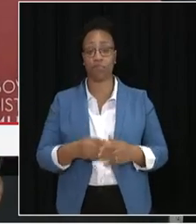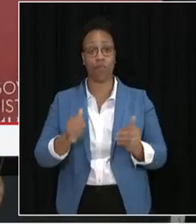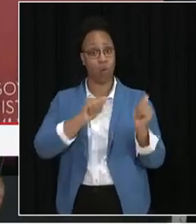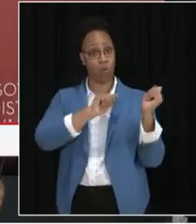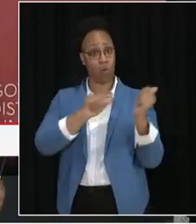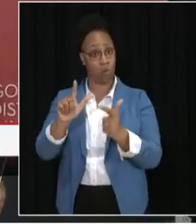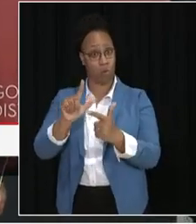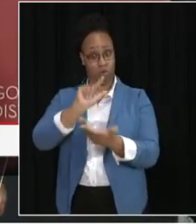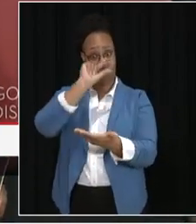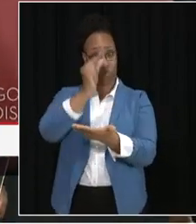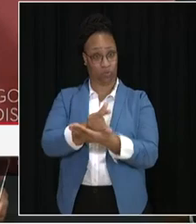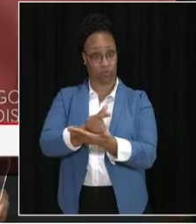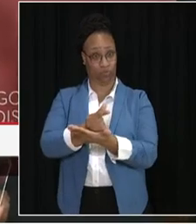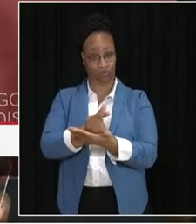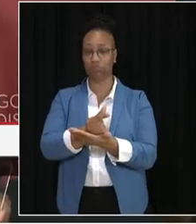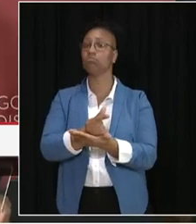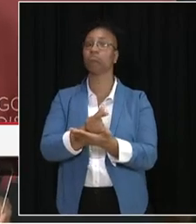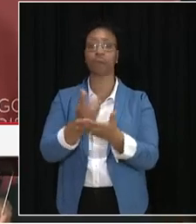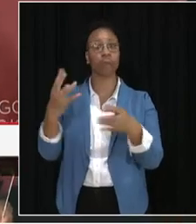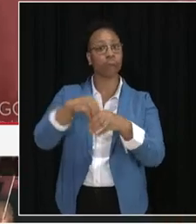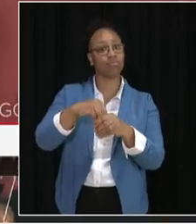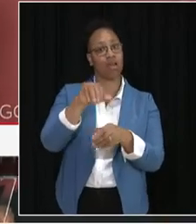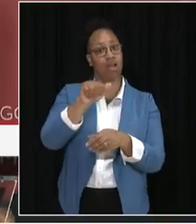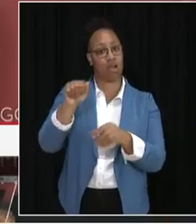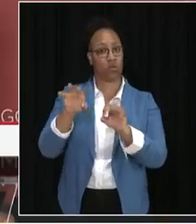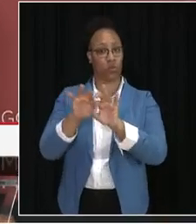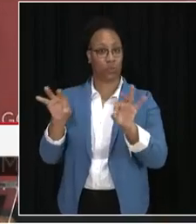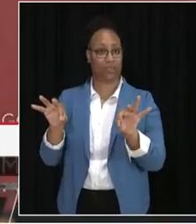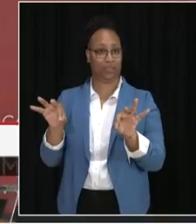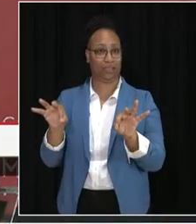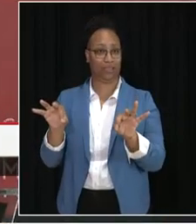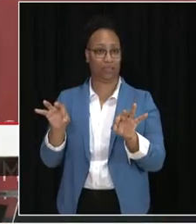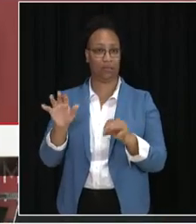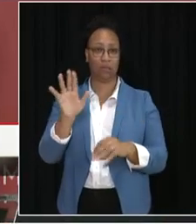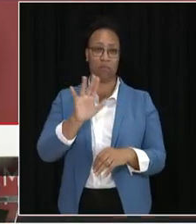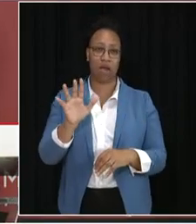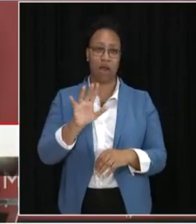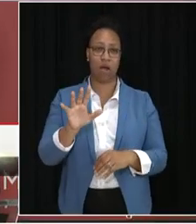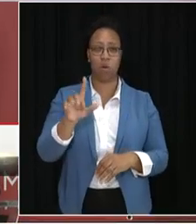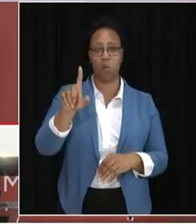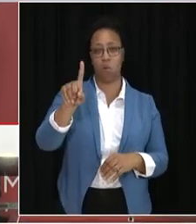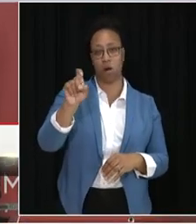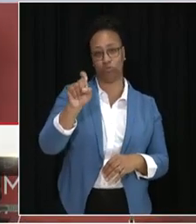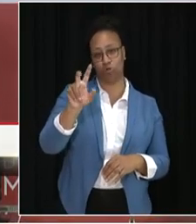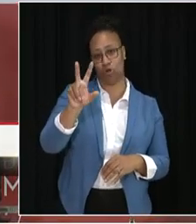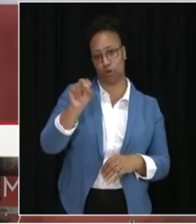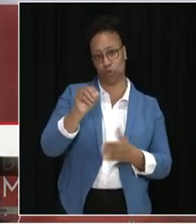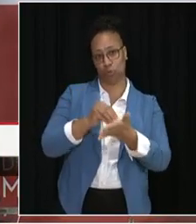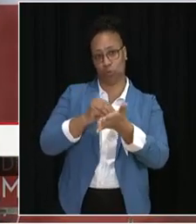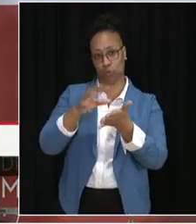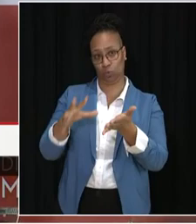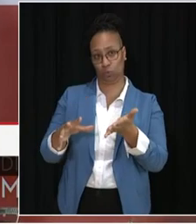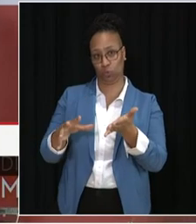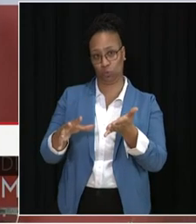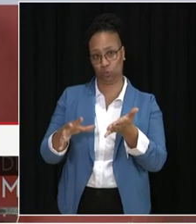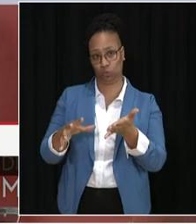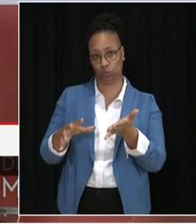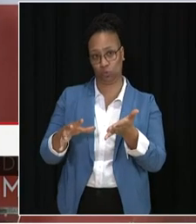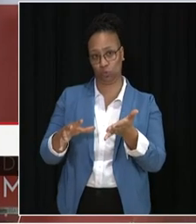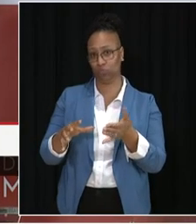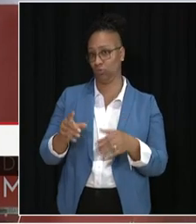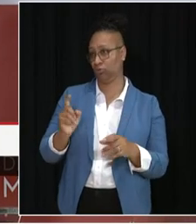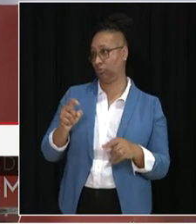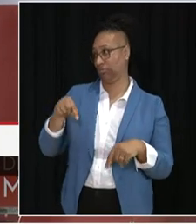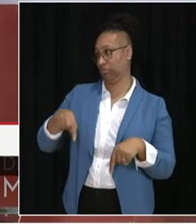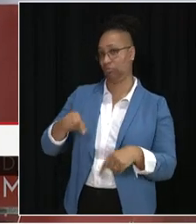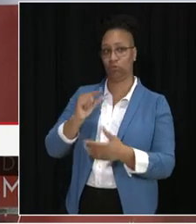AA degree, which is an associate's degree. We have approximately 130 students that are on track to accomplish that, as